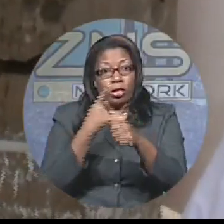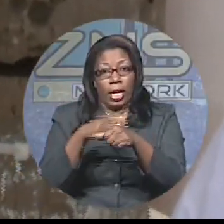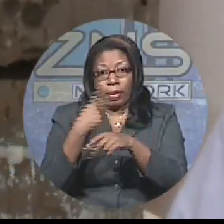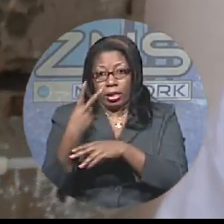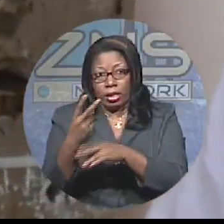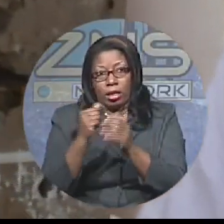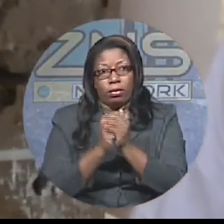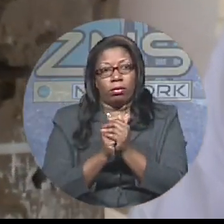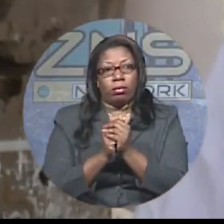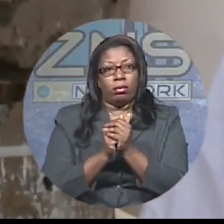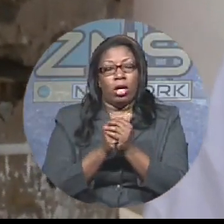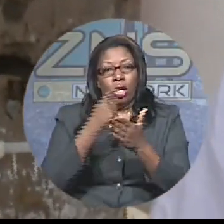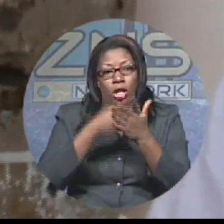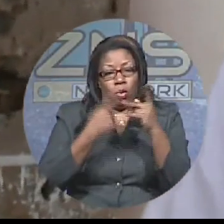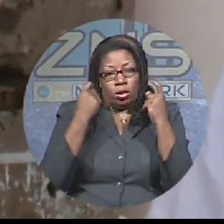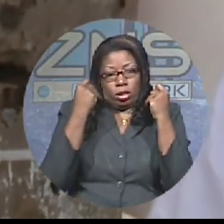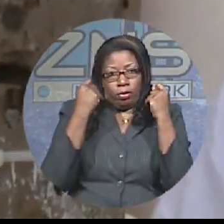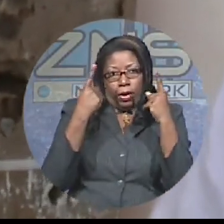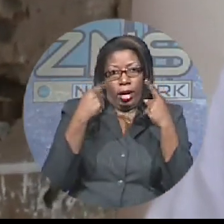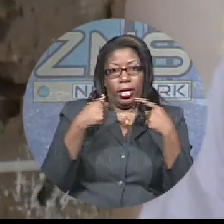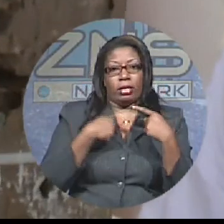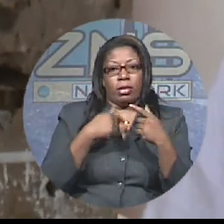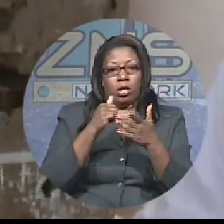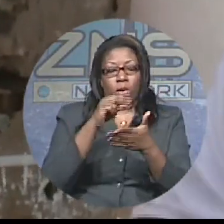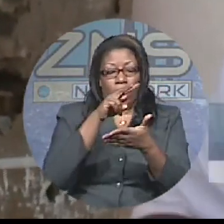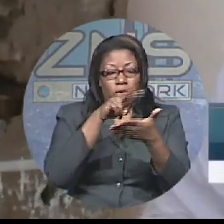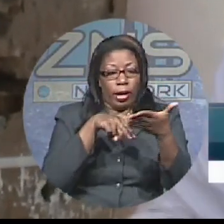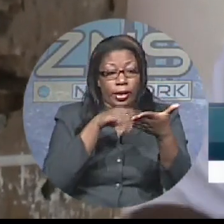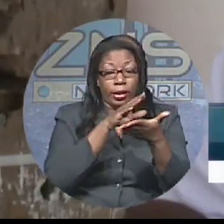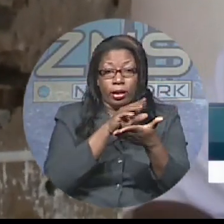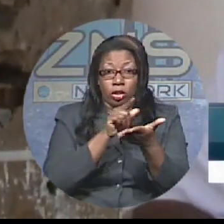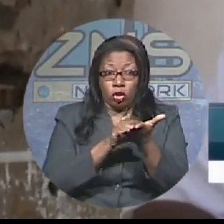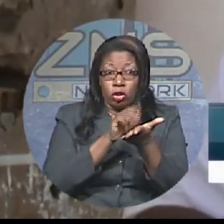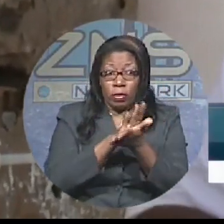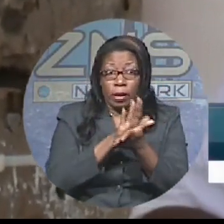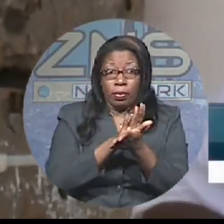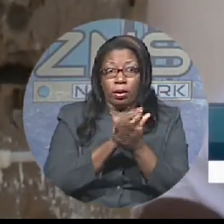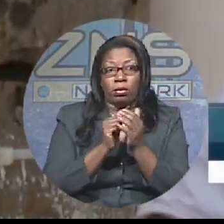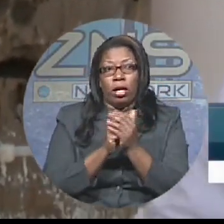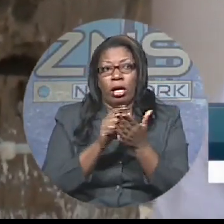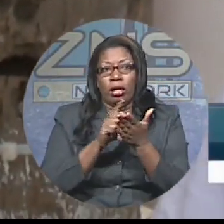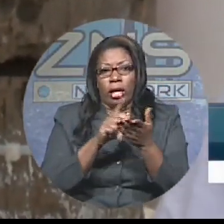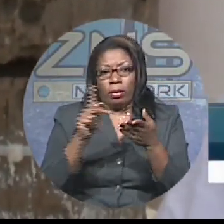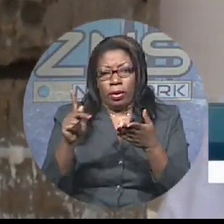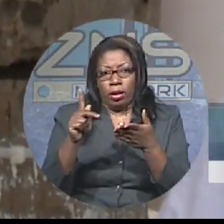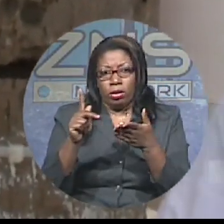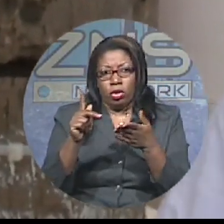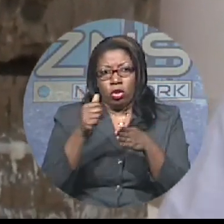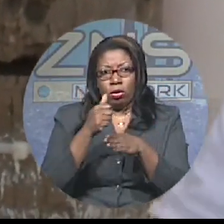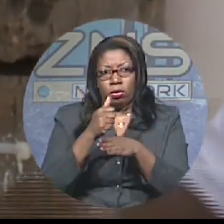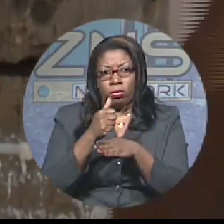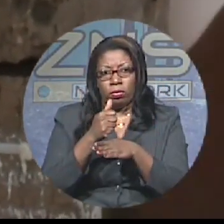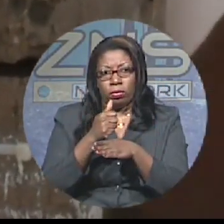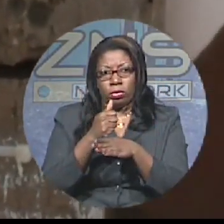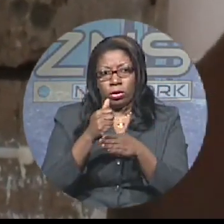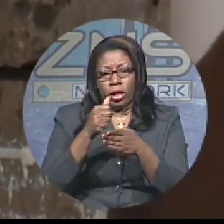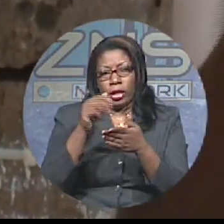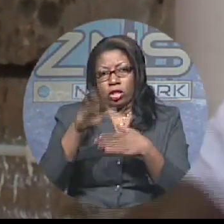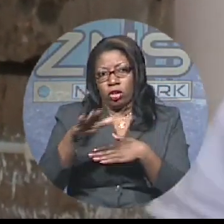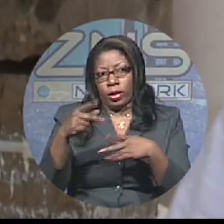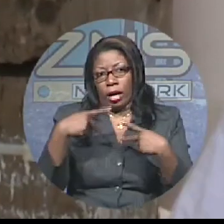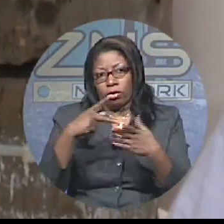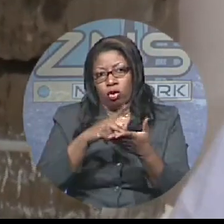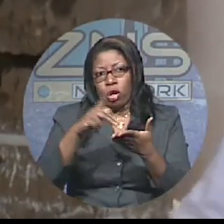really surprised me about what I read in the paper this morning about they charging the parents to bring the children down there